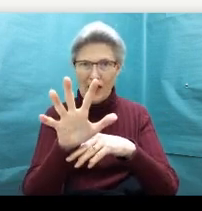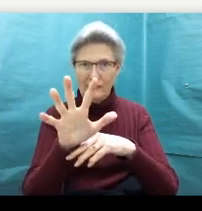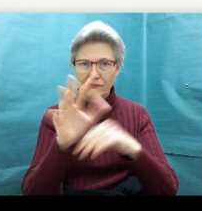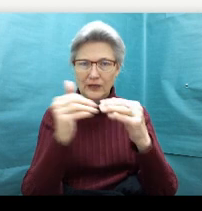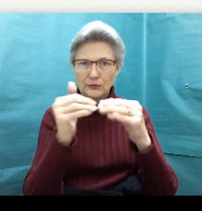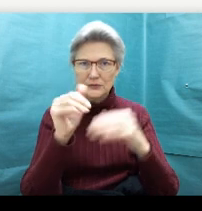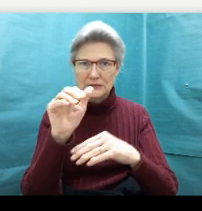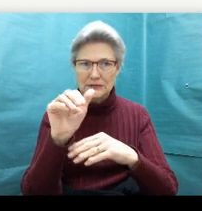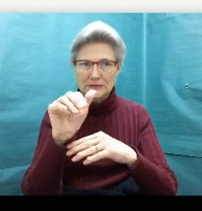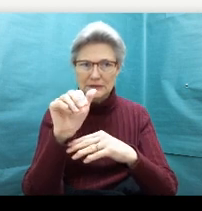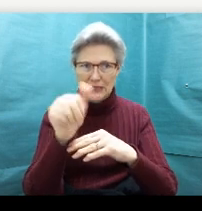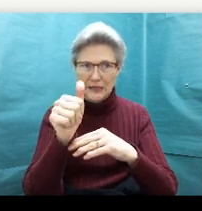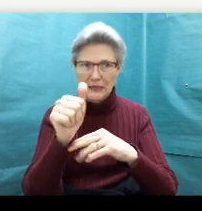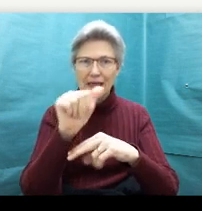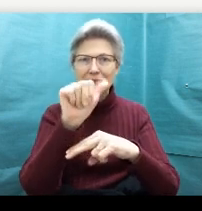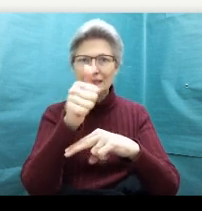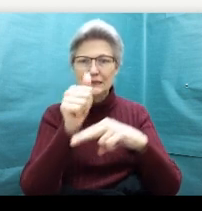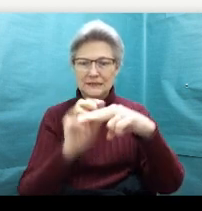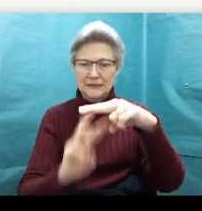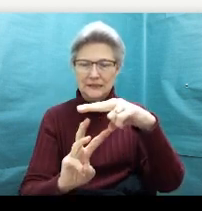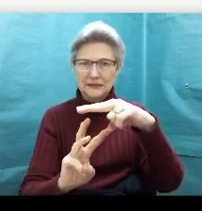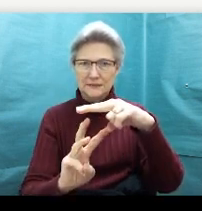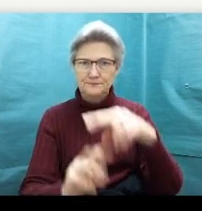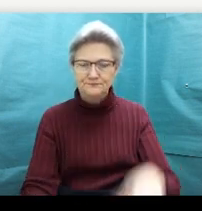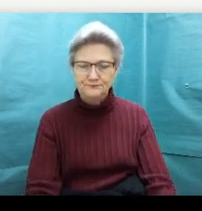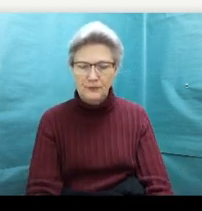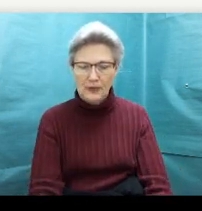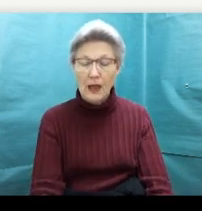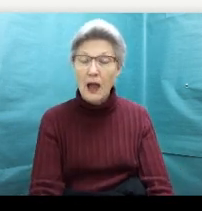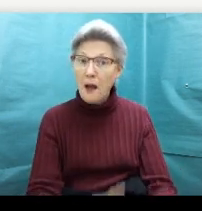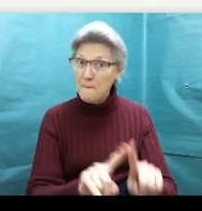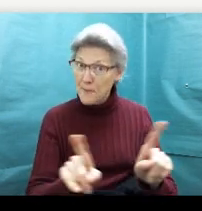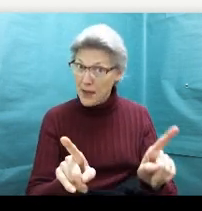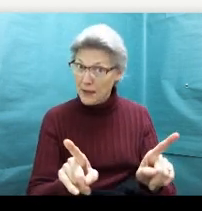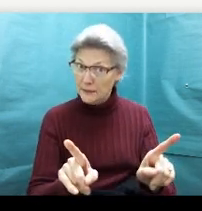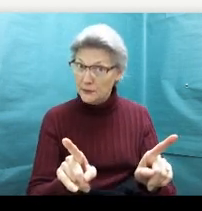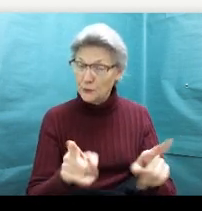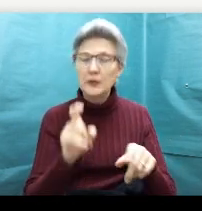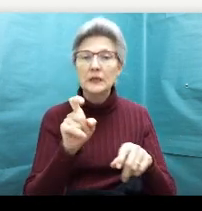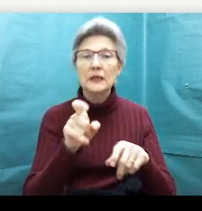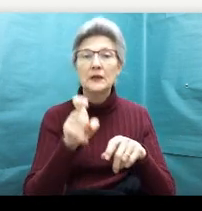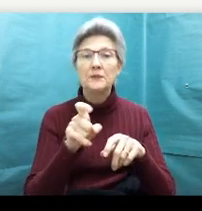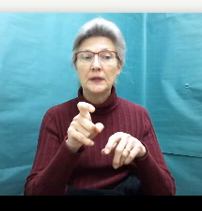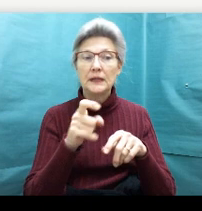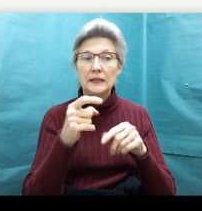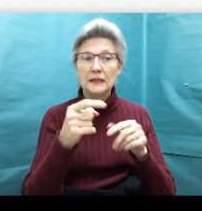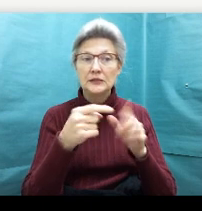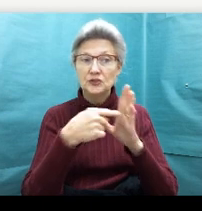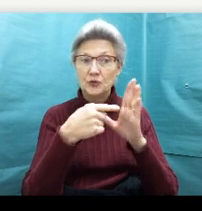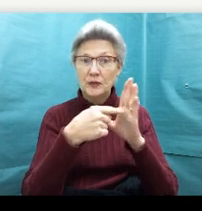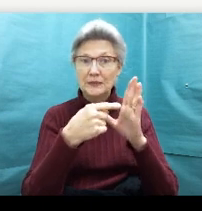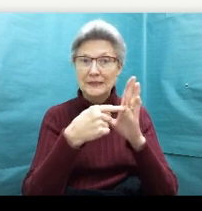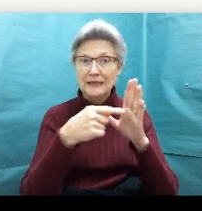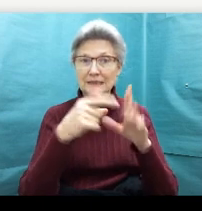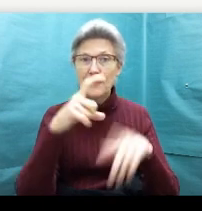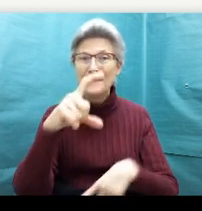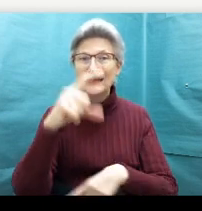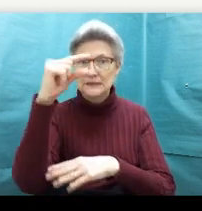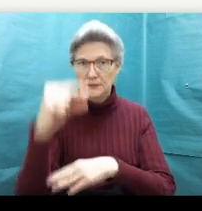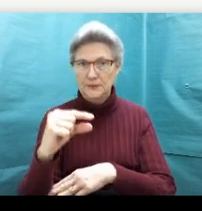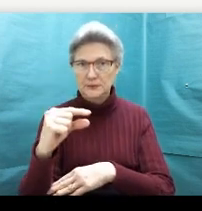10/6. Okay, got that. But we need to be reporting this as a mixed